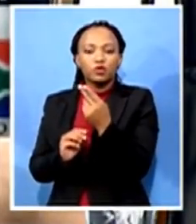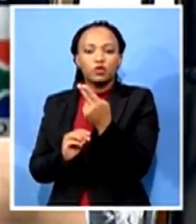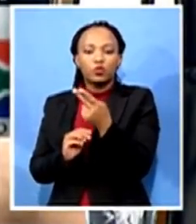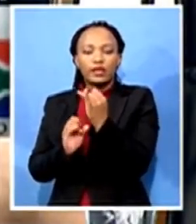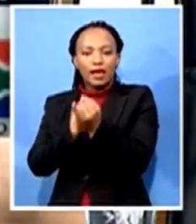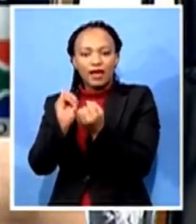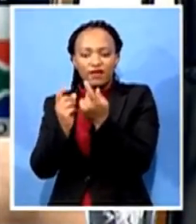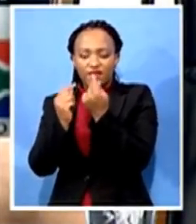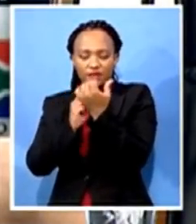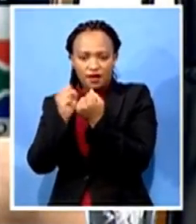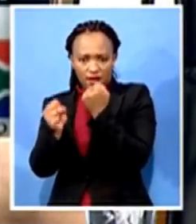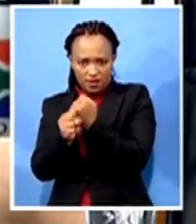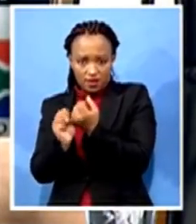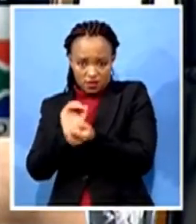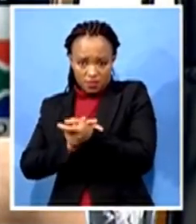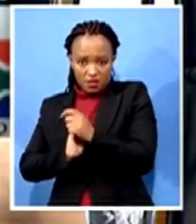That is correct, Chair.